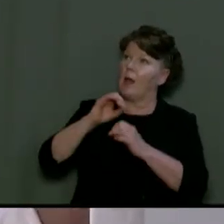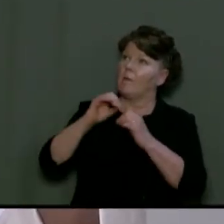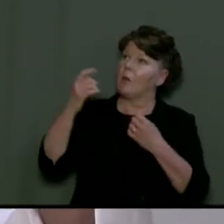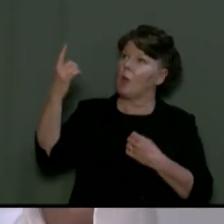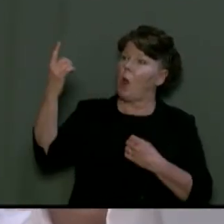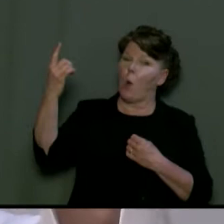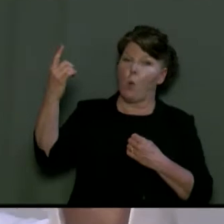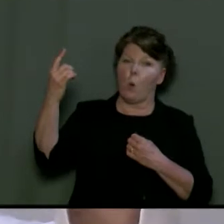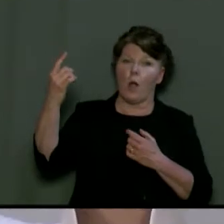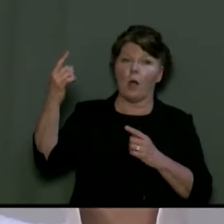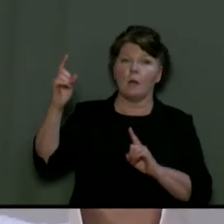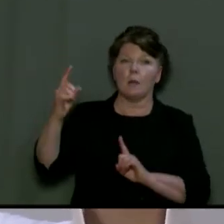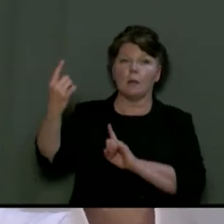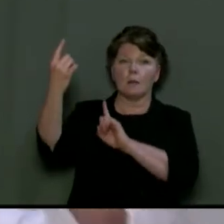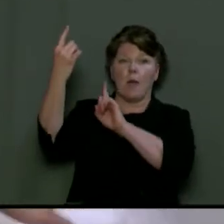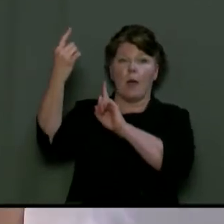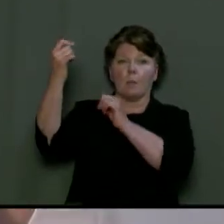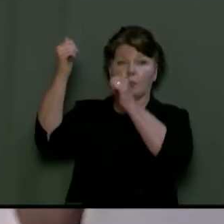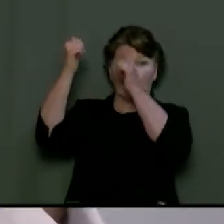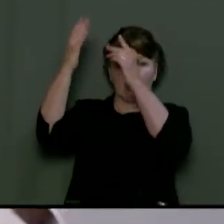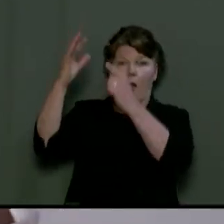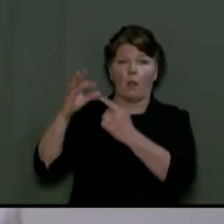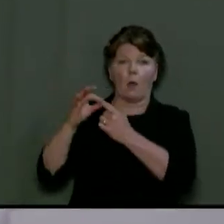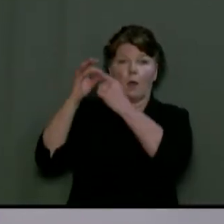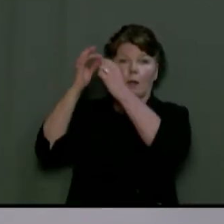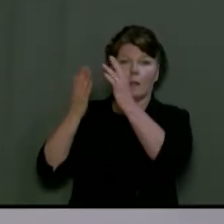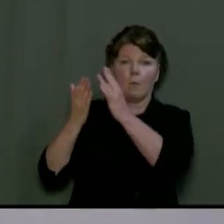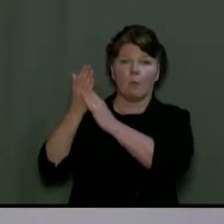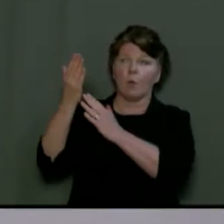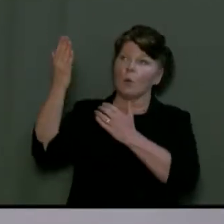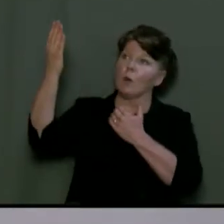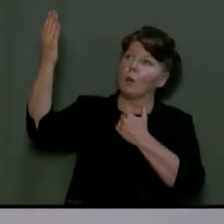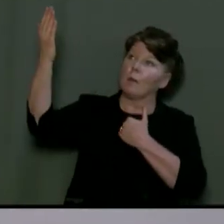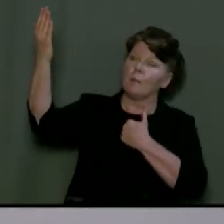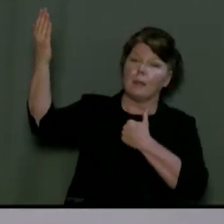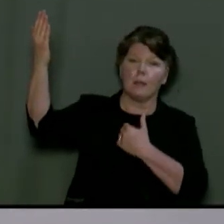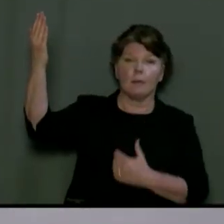one comes to the Father except through me.